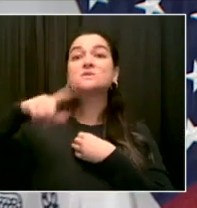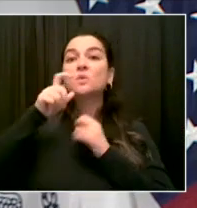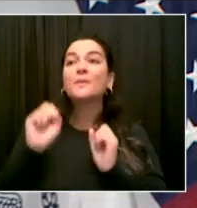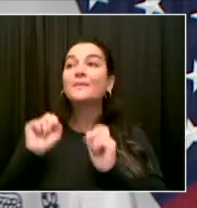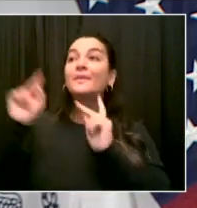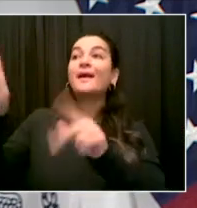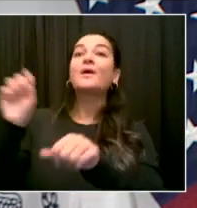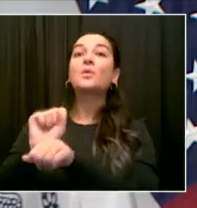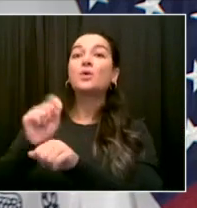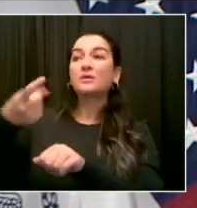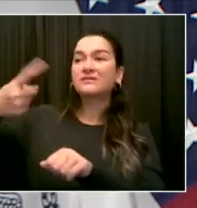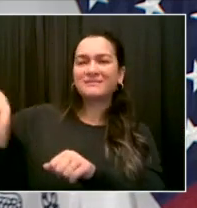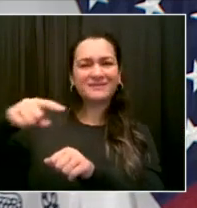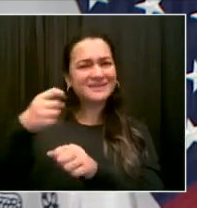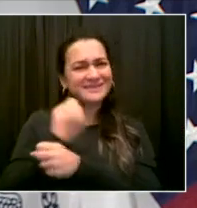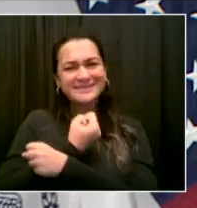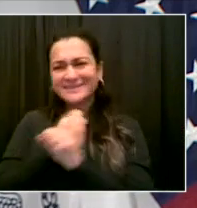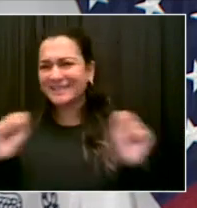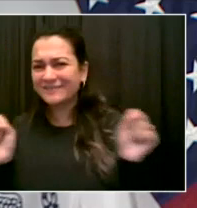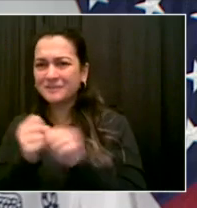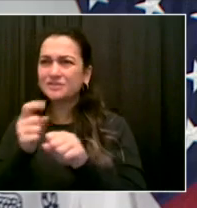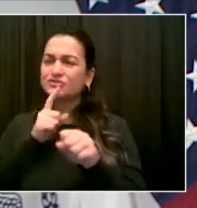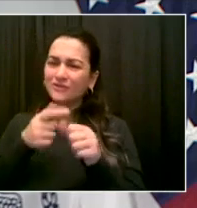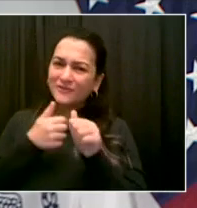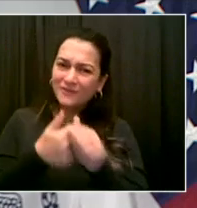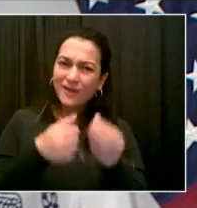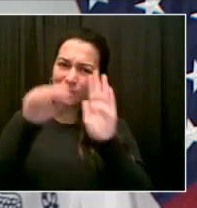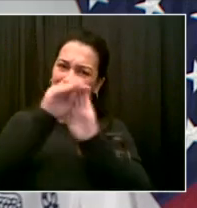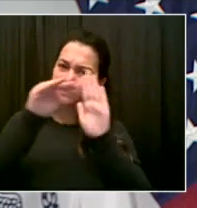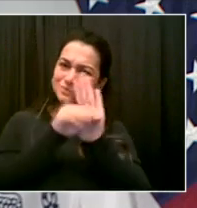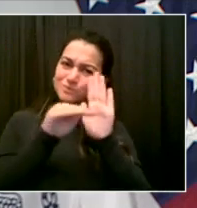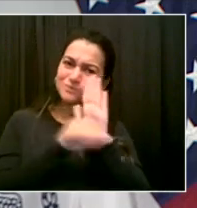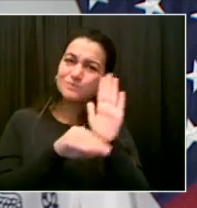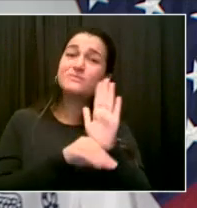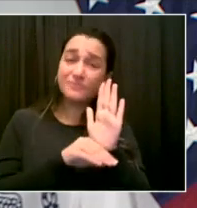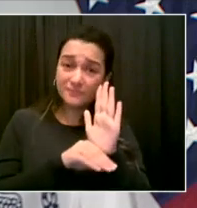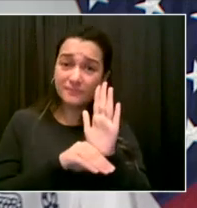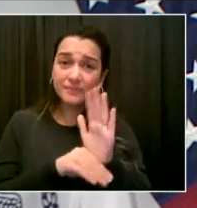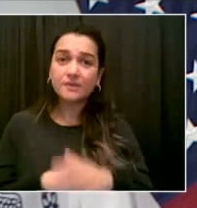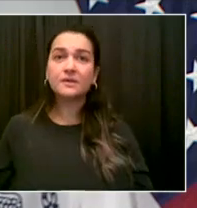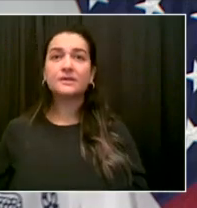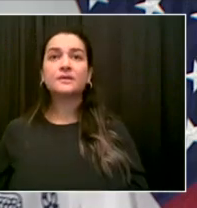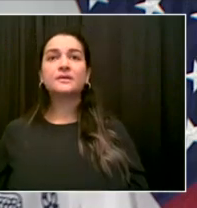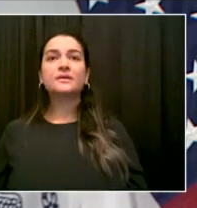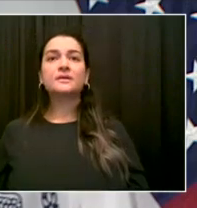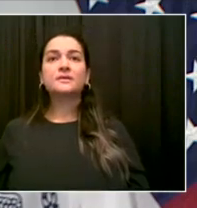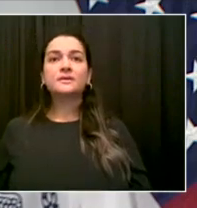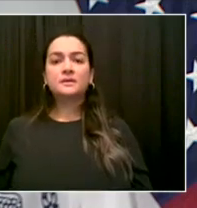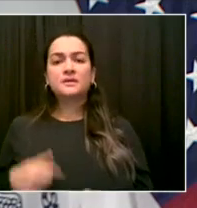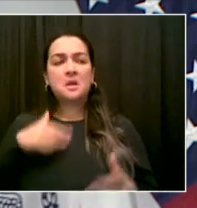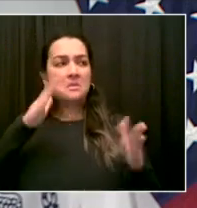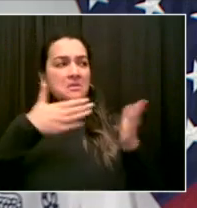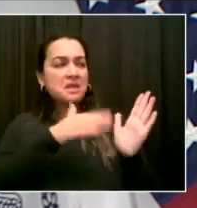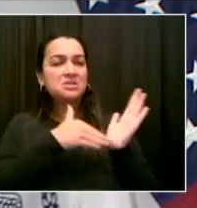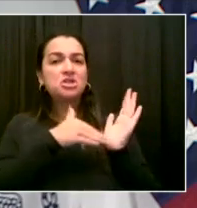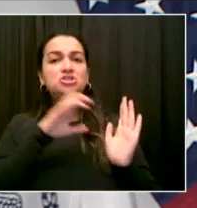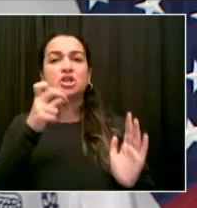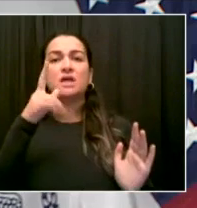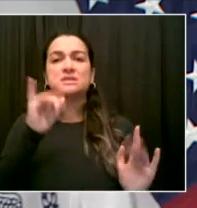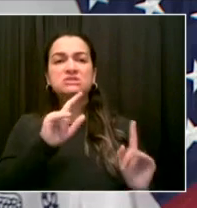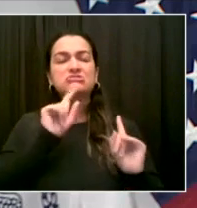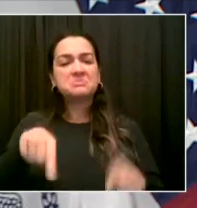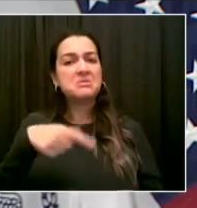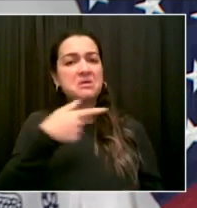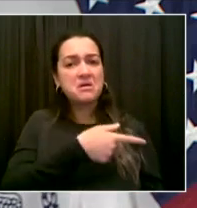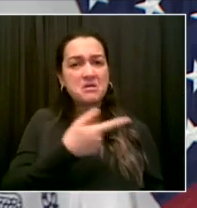ways, structuring all the pieces that we need to keep people safe. And I often talk about the schools, and Dr.